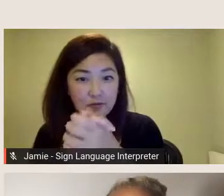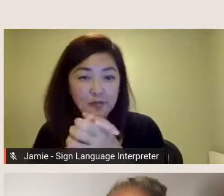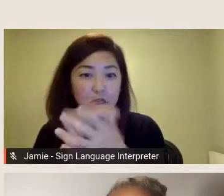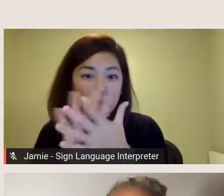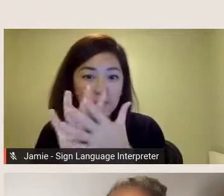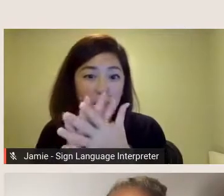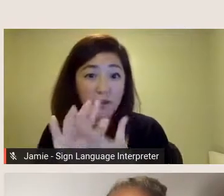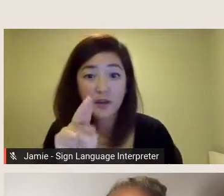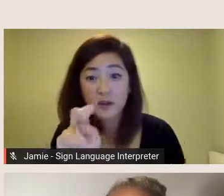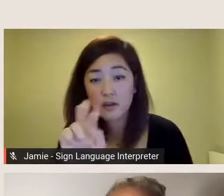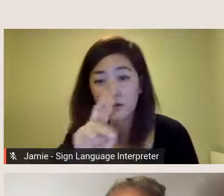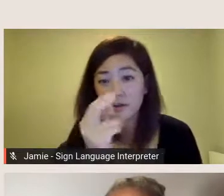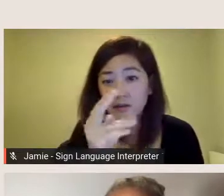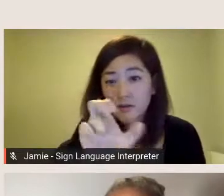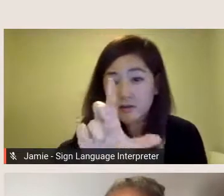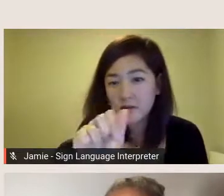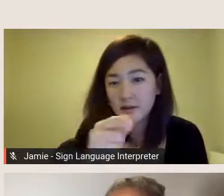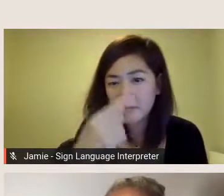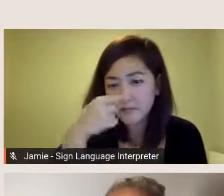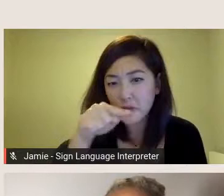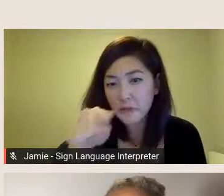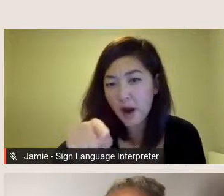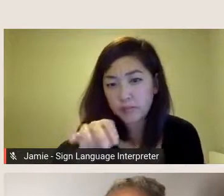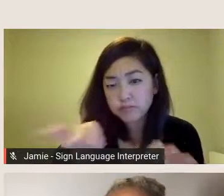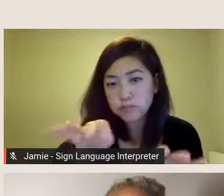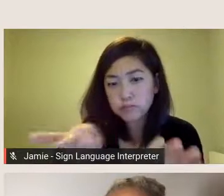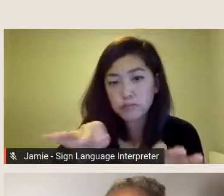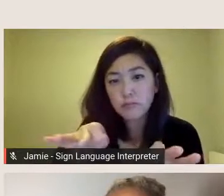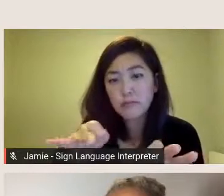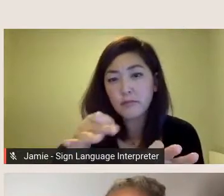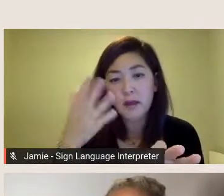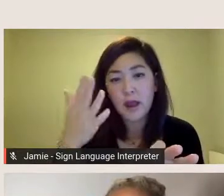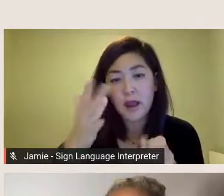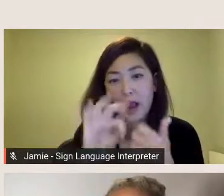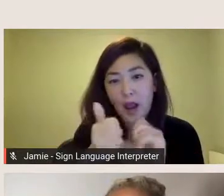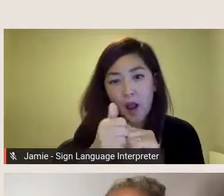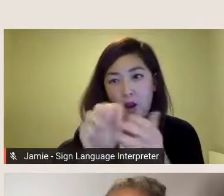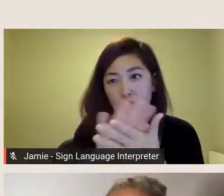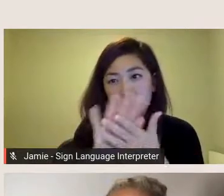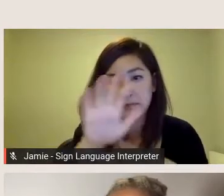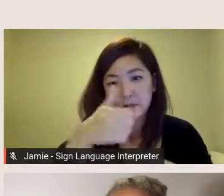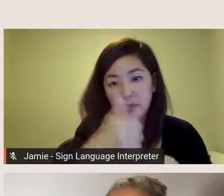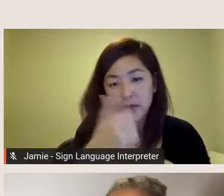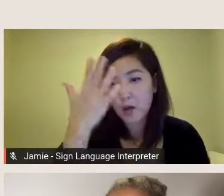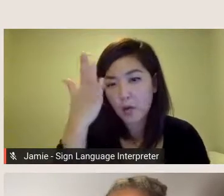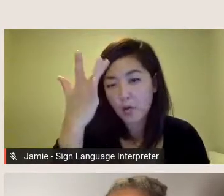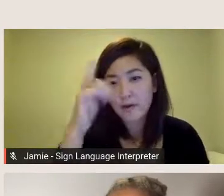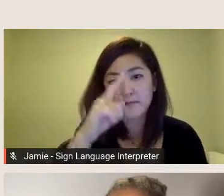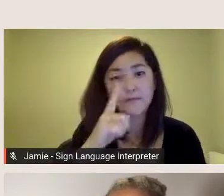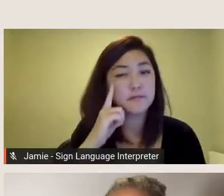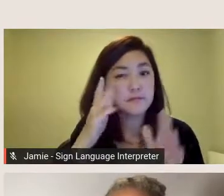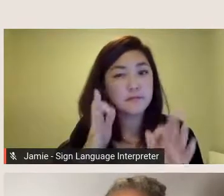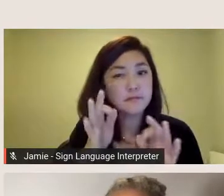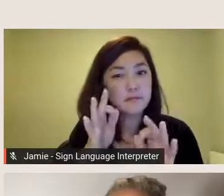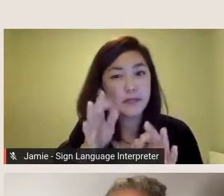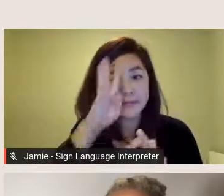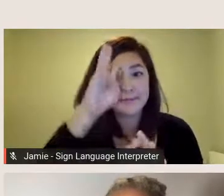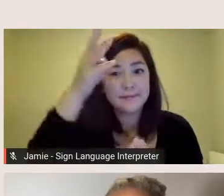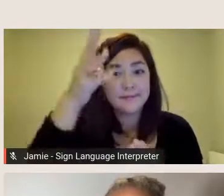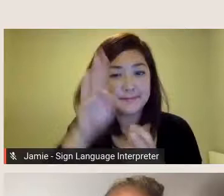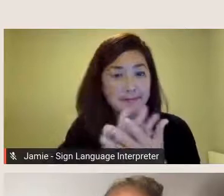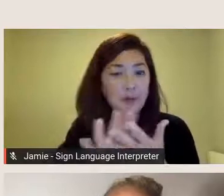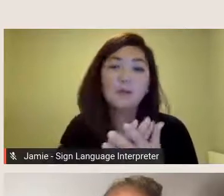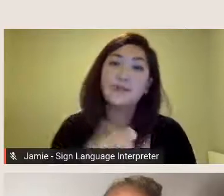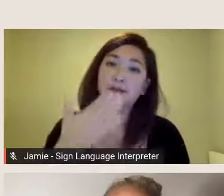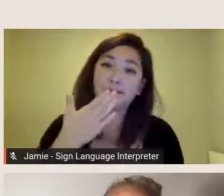Ursula, maybe you can start and just share how the project came to be and why you decided to make this film. Yeah, thank you for